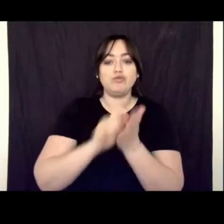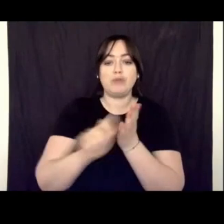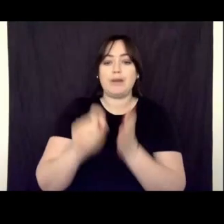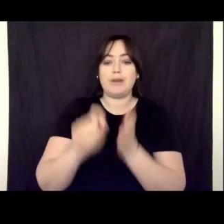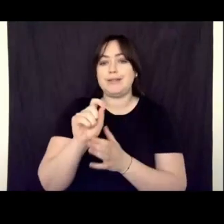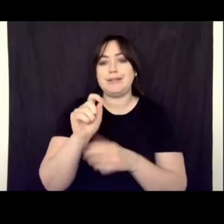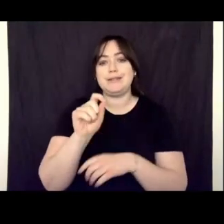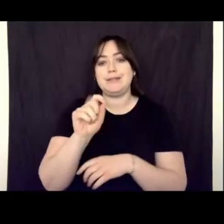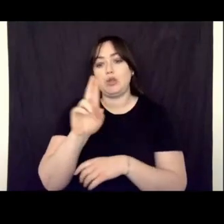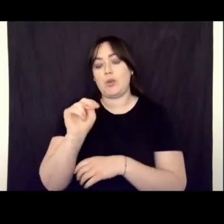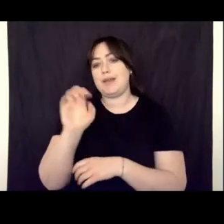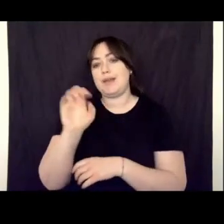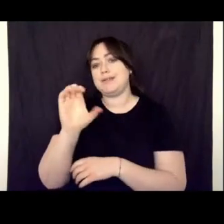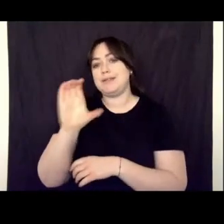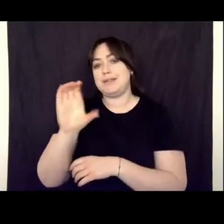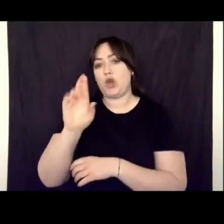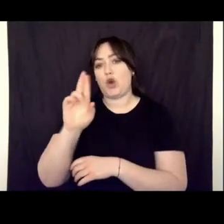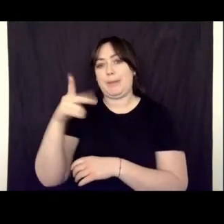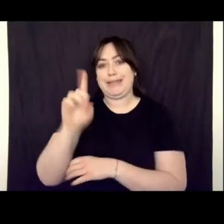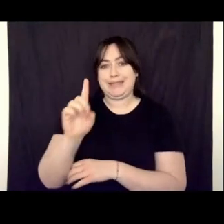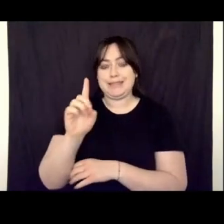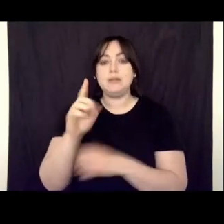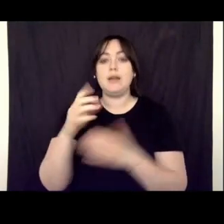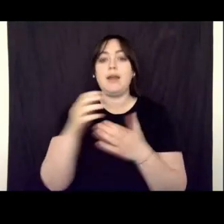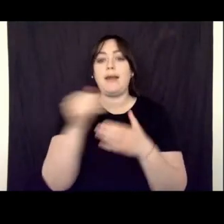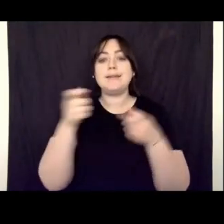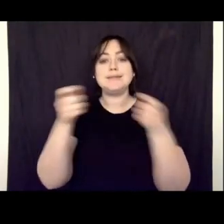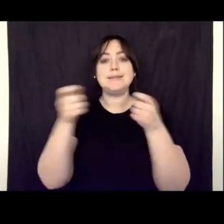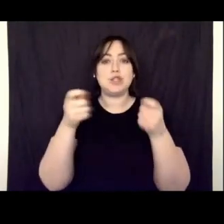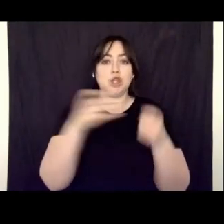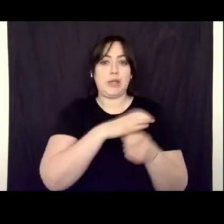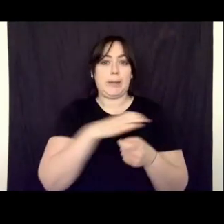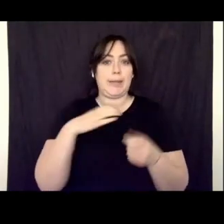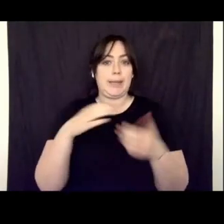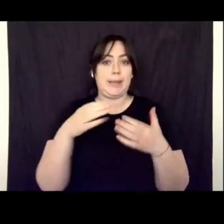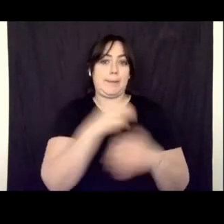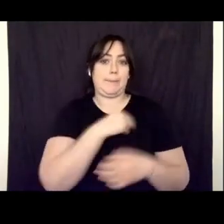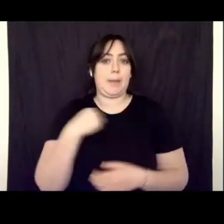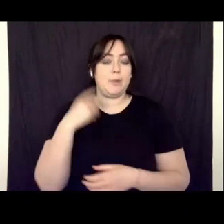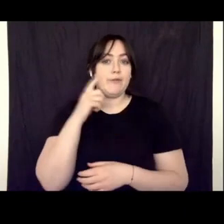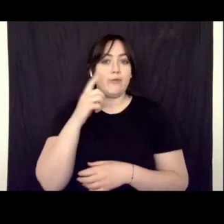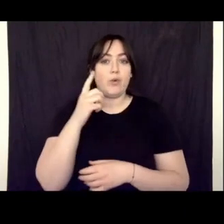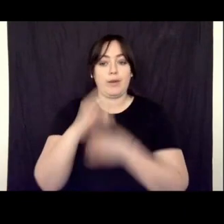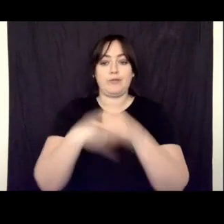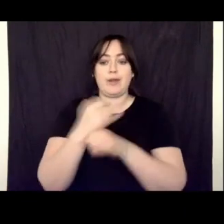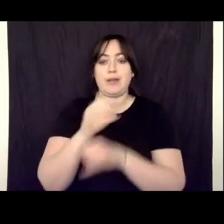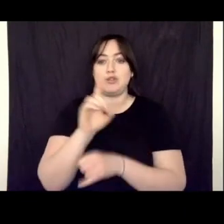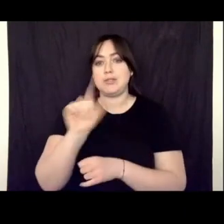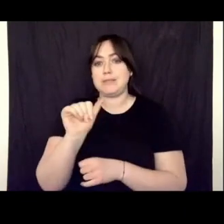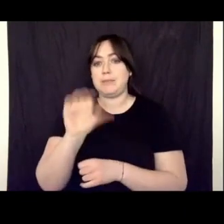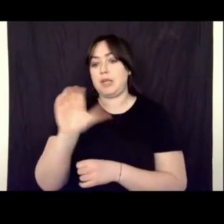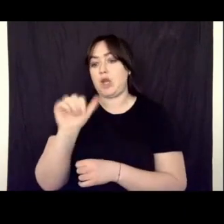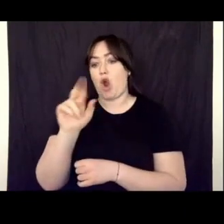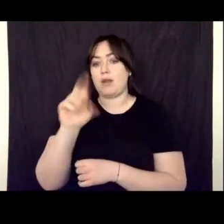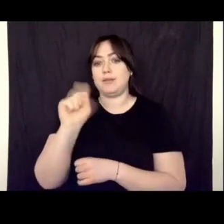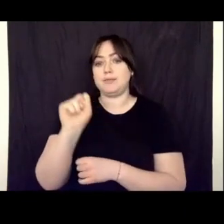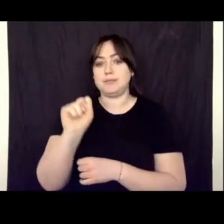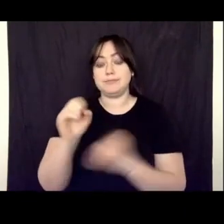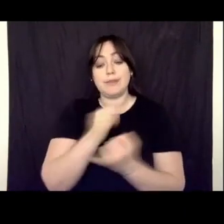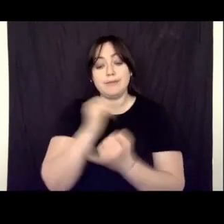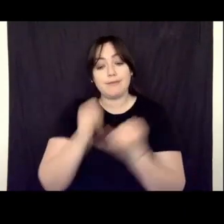a steering committee member of the International Disability Caucus. And then finally, we have Daniel